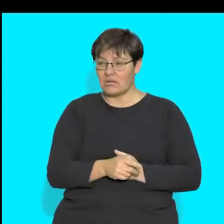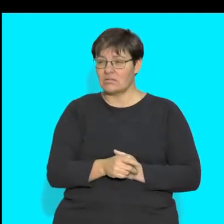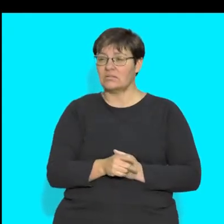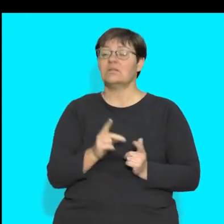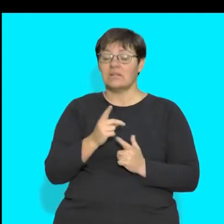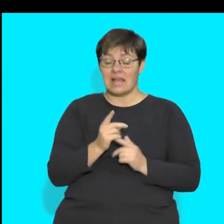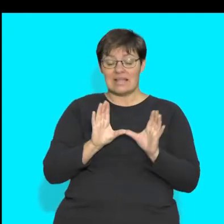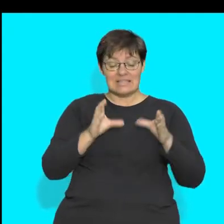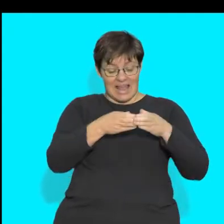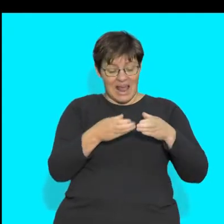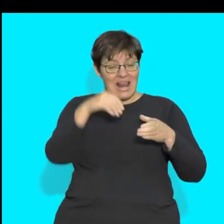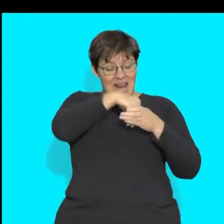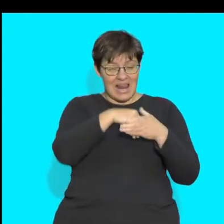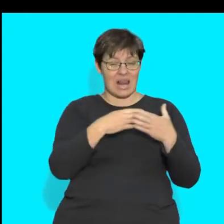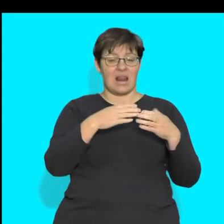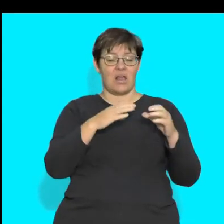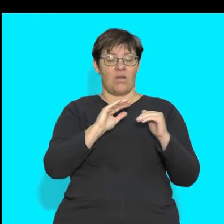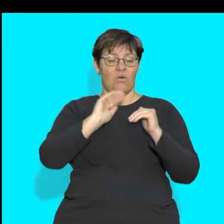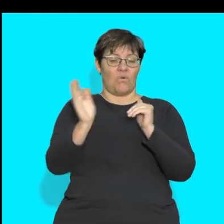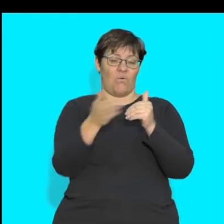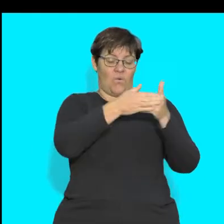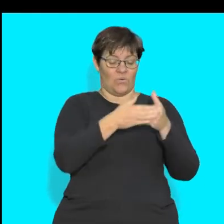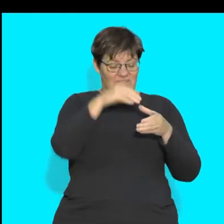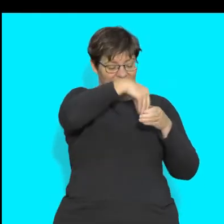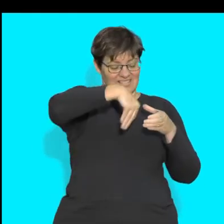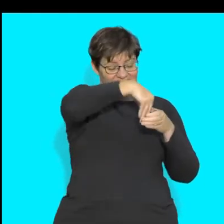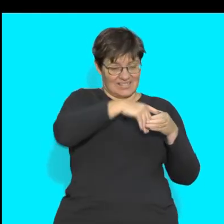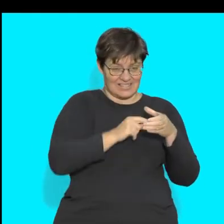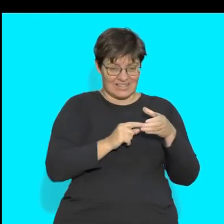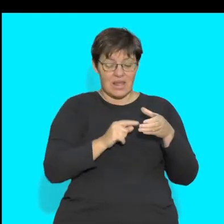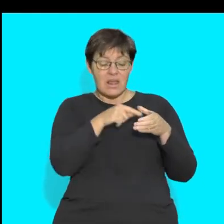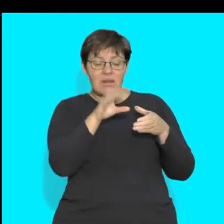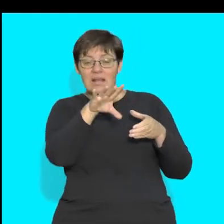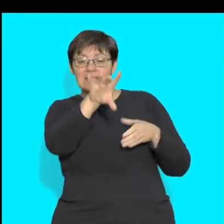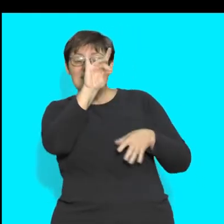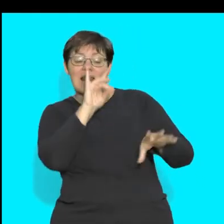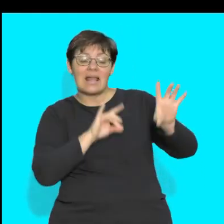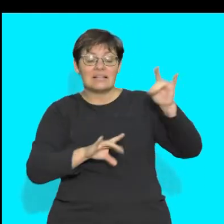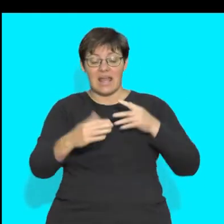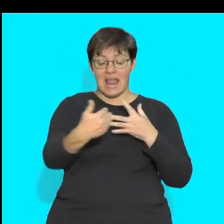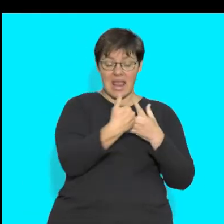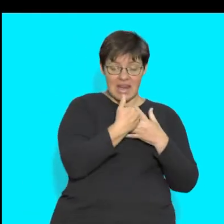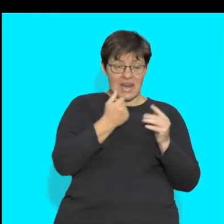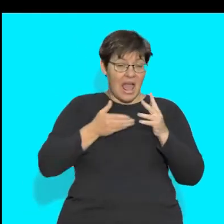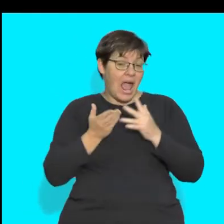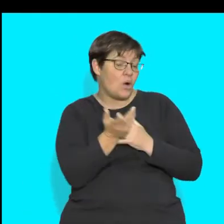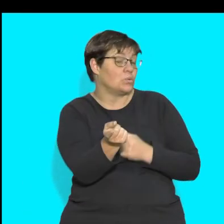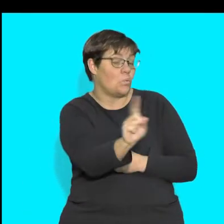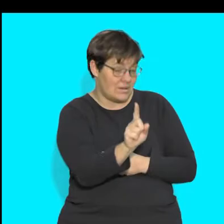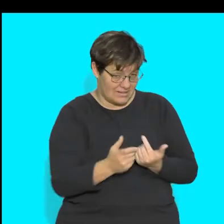the cell, and this very important thing that we're going to look at just now, selectively permeable